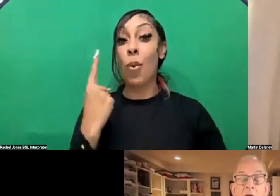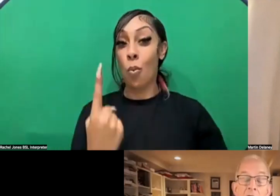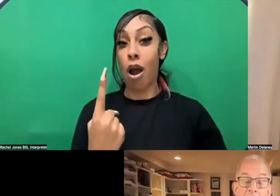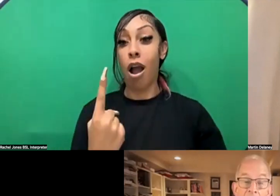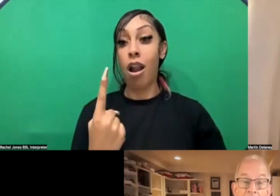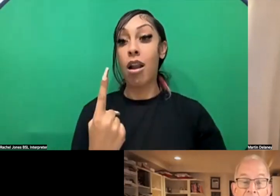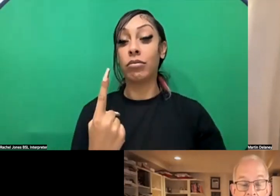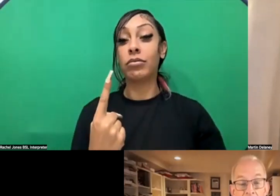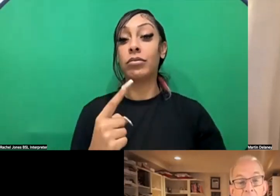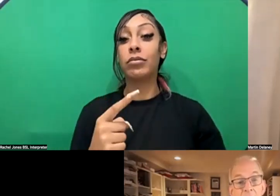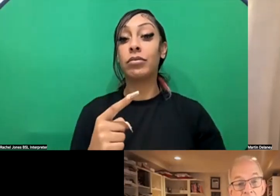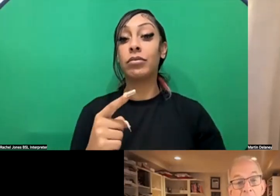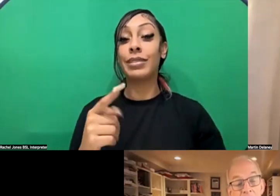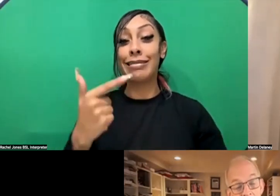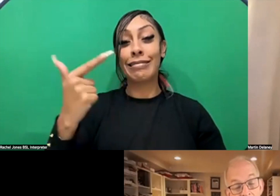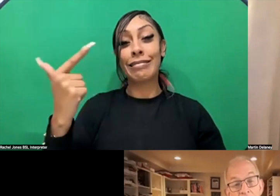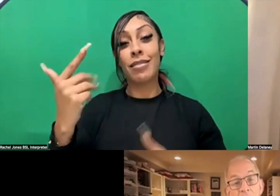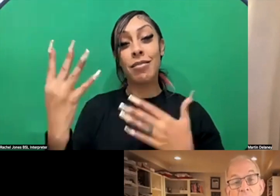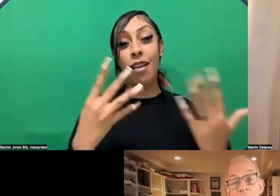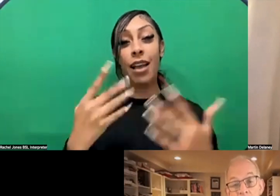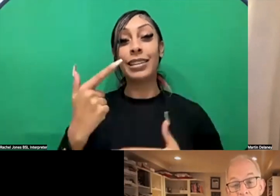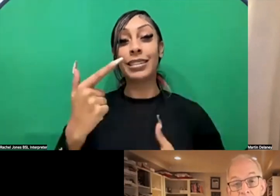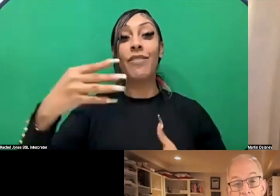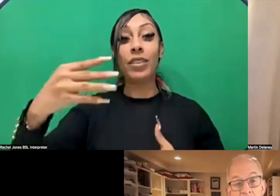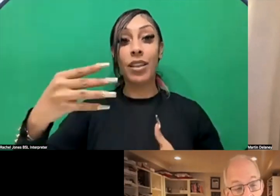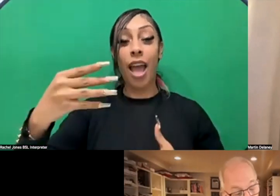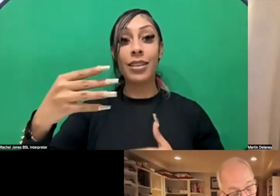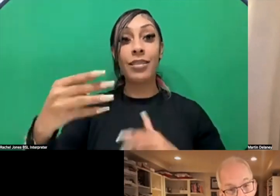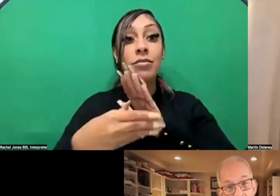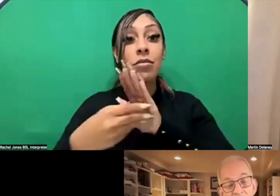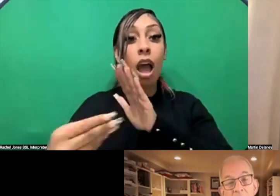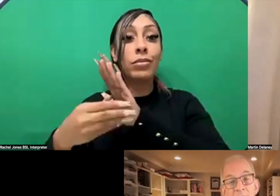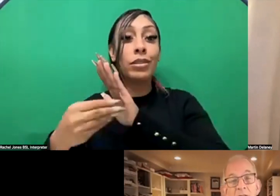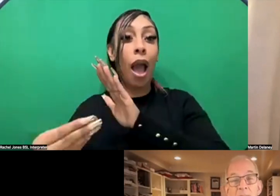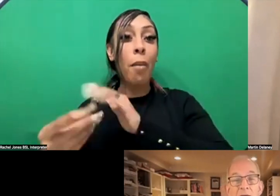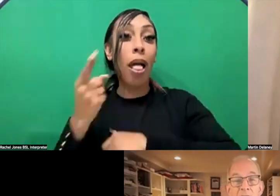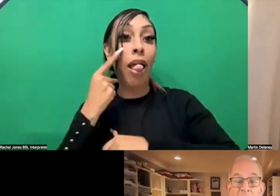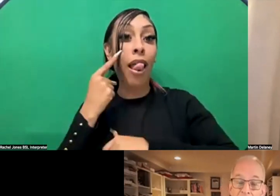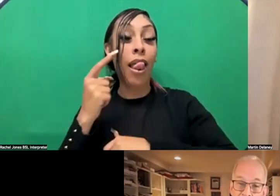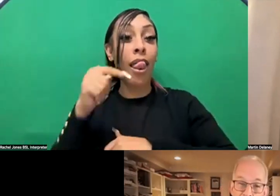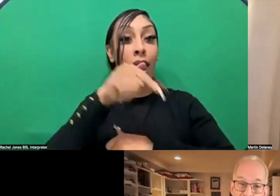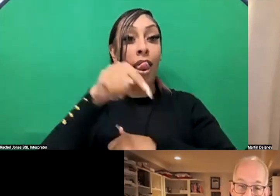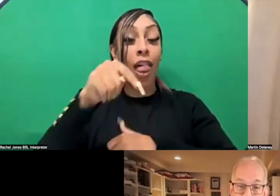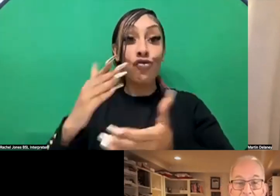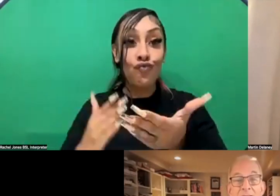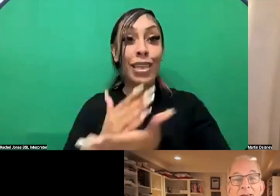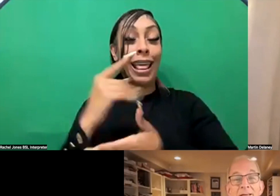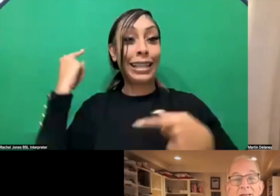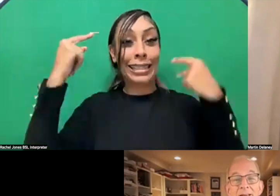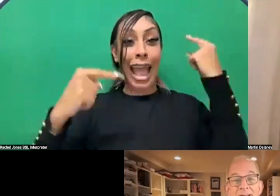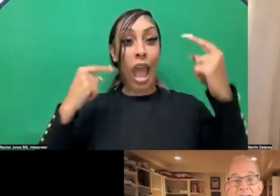'79, had samples of real drum sounds. So if you pressed a button on the panel, you'd actually be